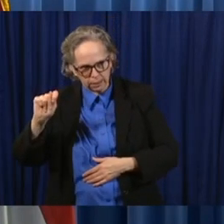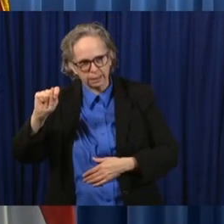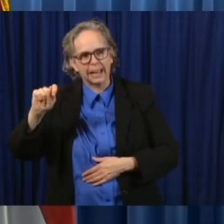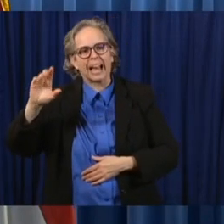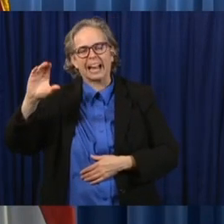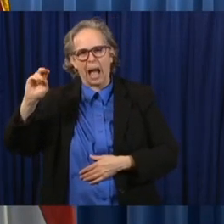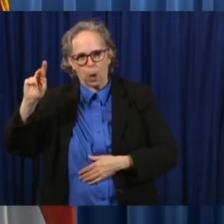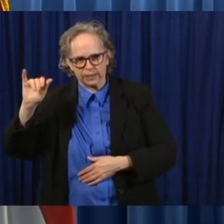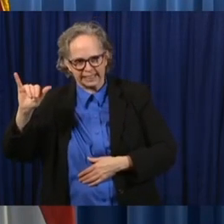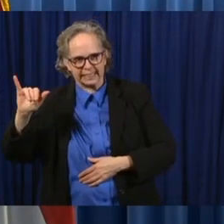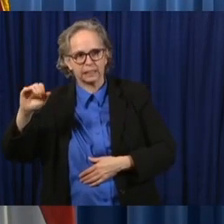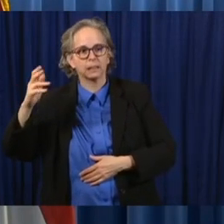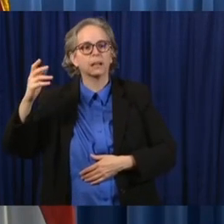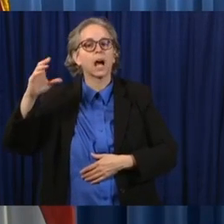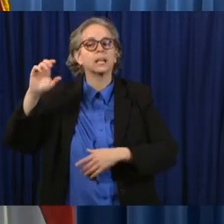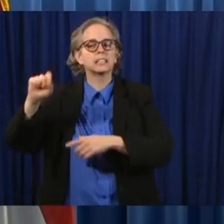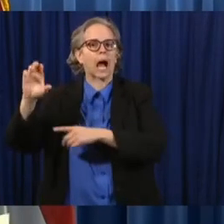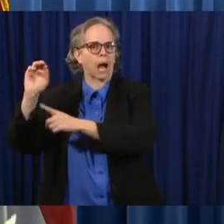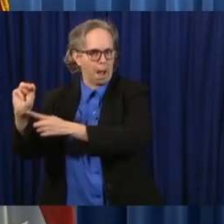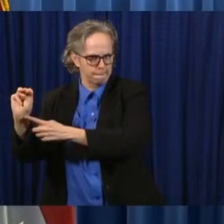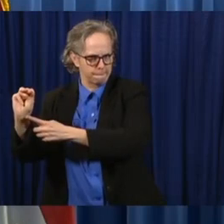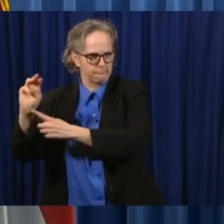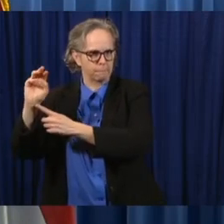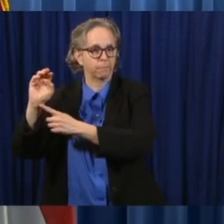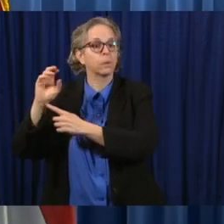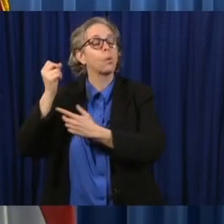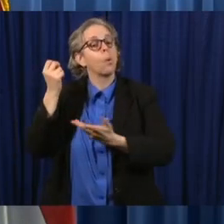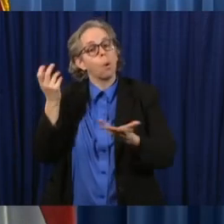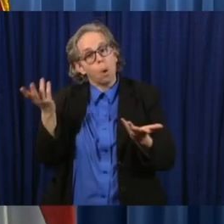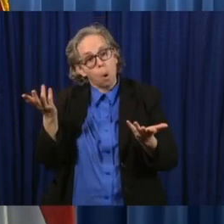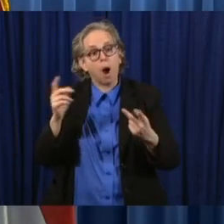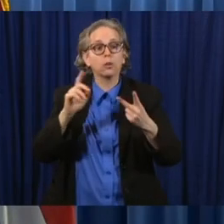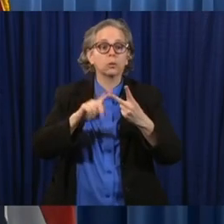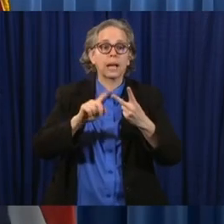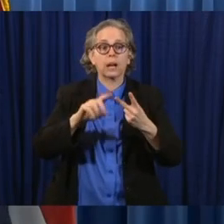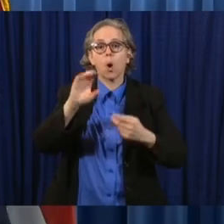visitbelmontcounty.com or on ohio.org.